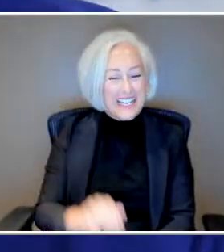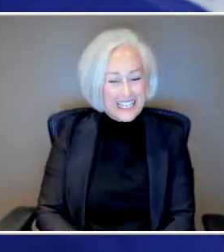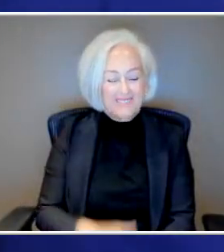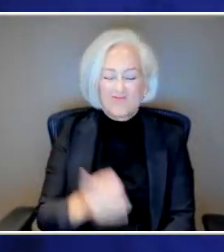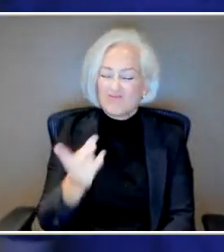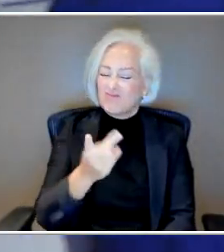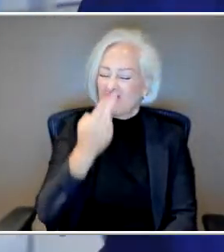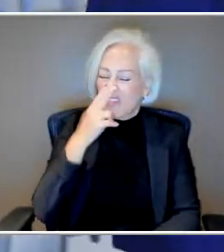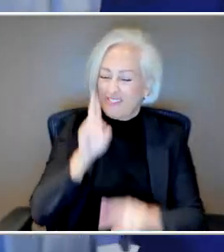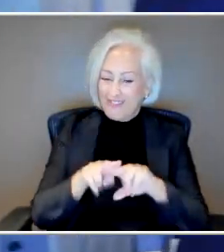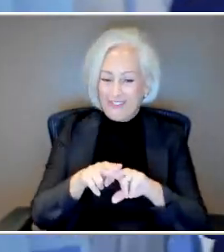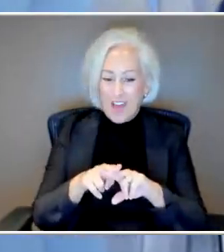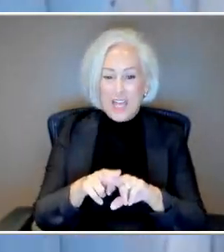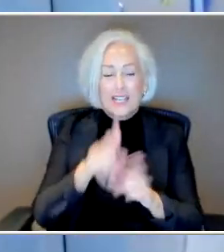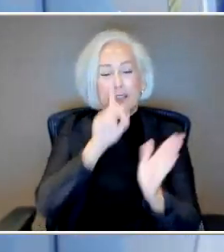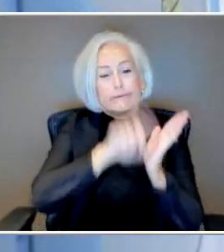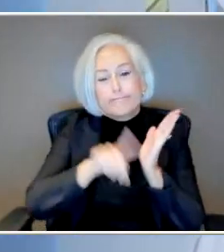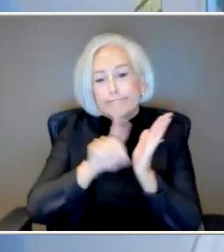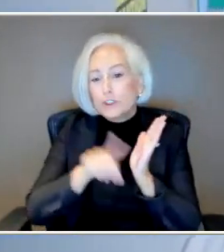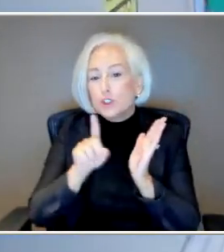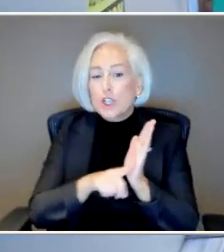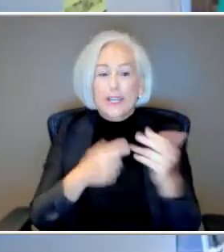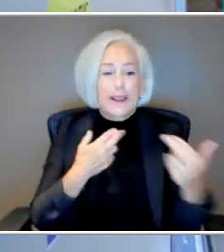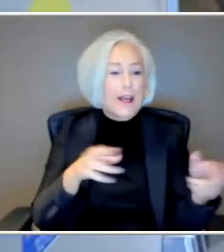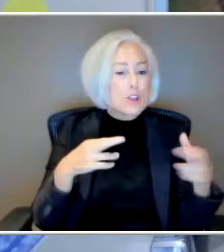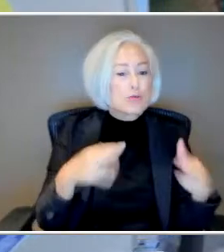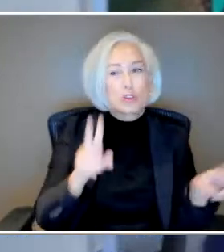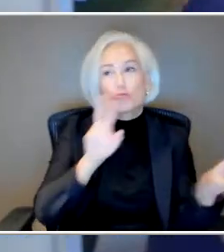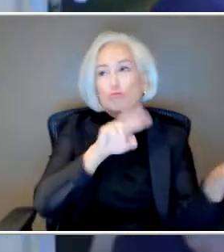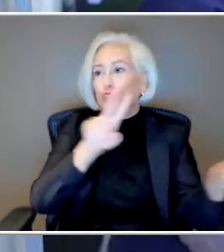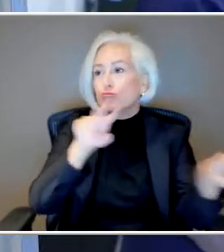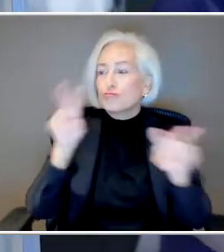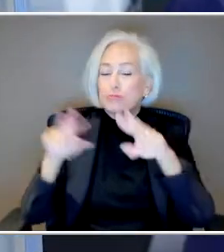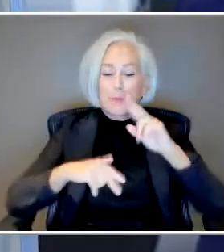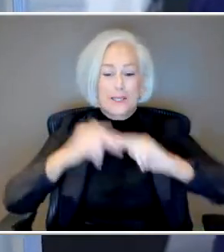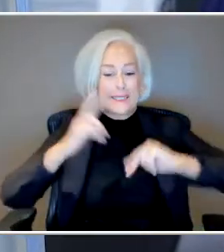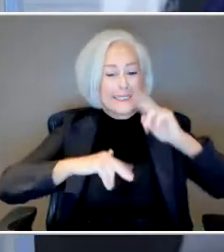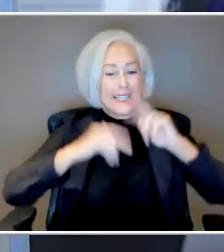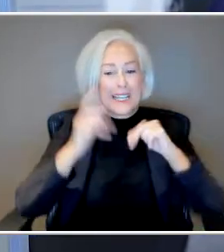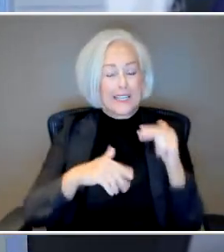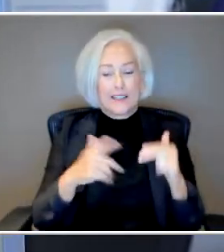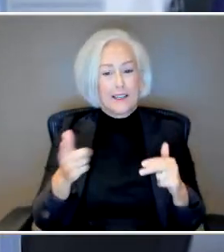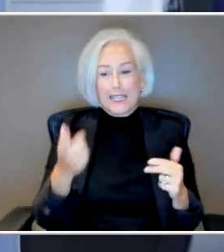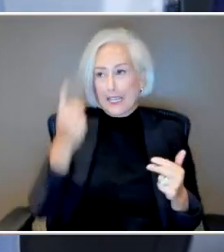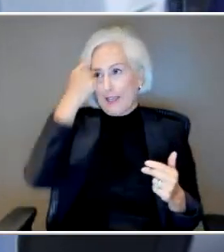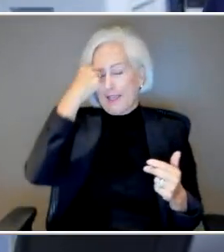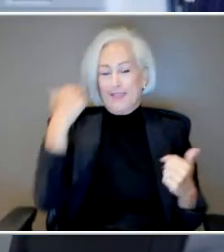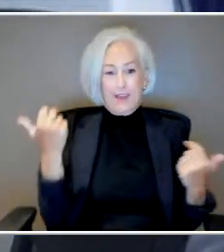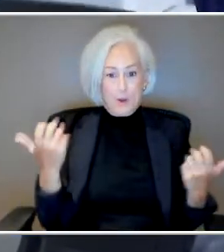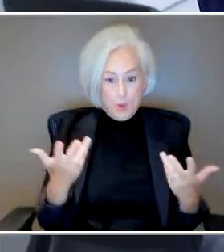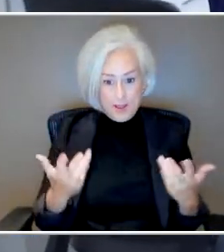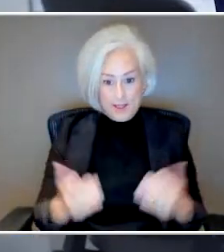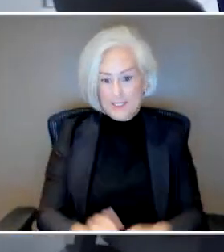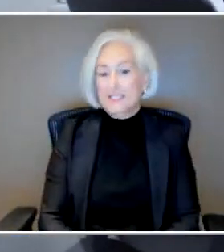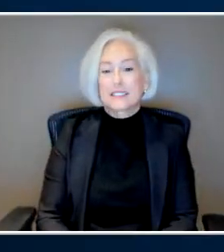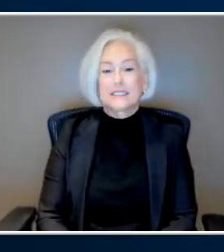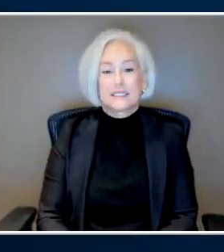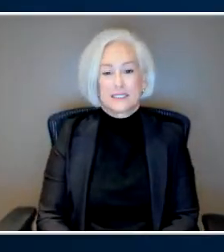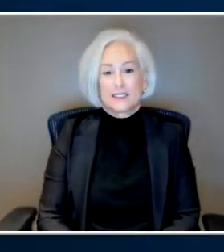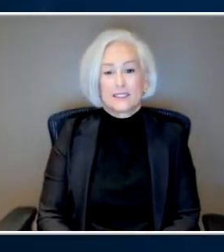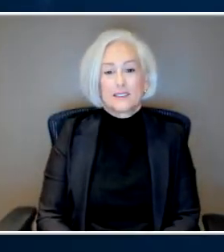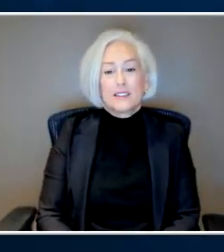checking out the facilities. Kind of what was his take on it? It was really, I guess,